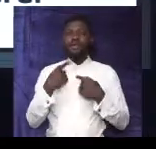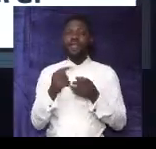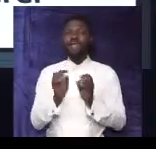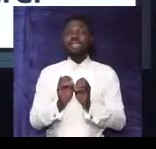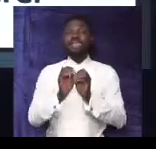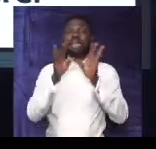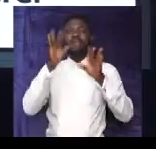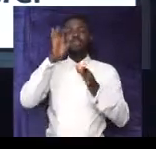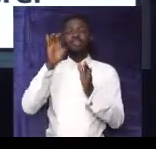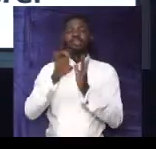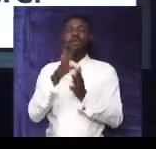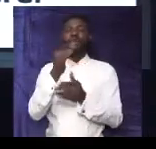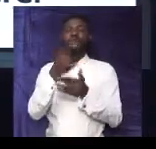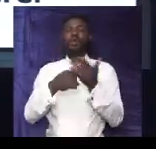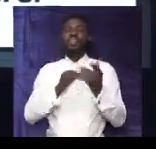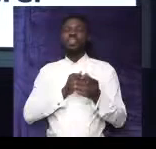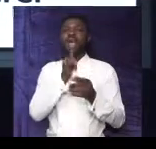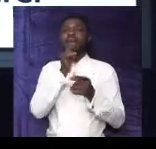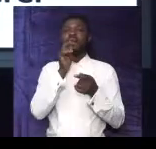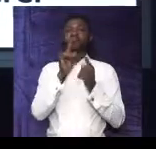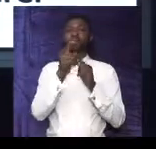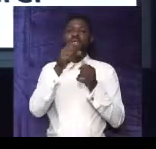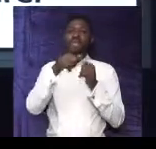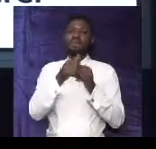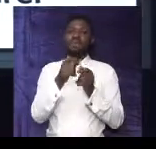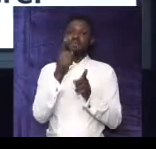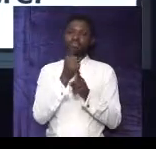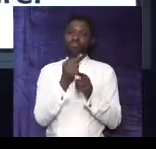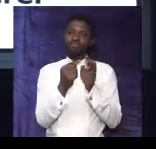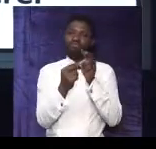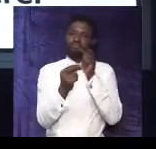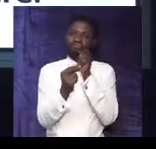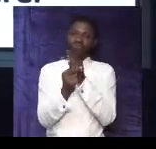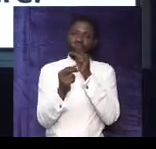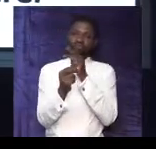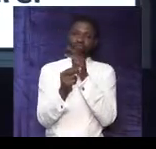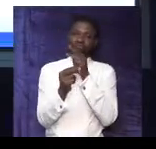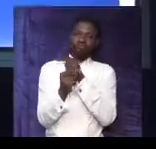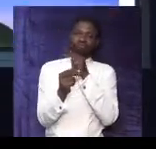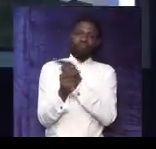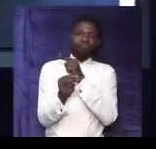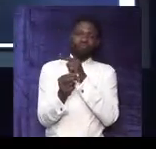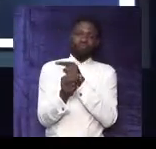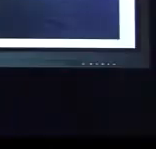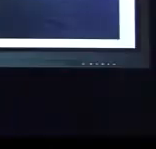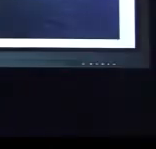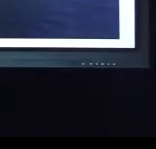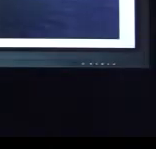clear picture of what I'm talking about volcanic eruption. See the video.